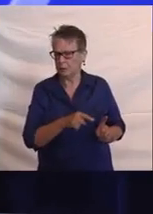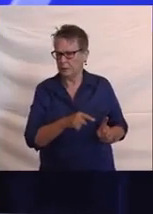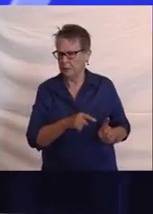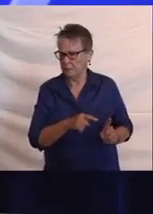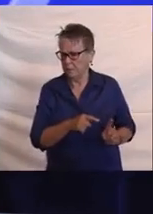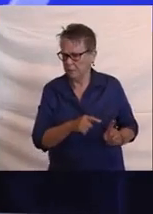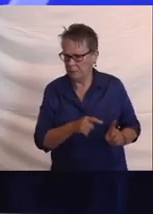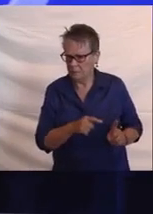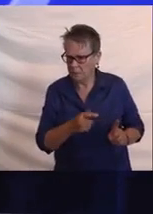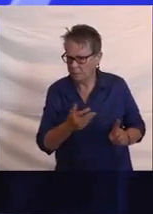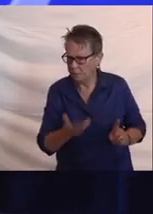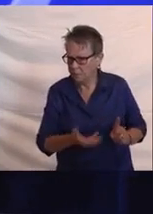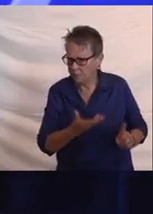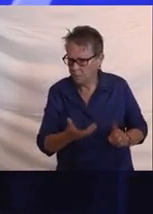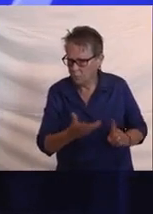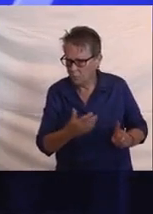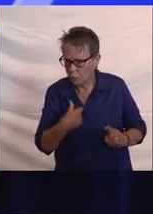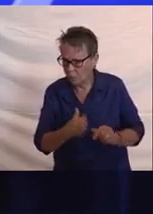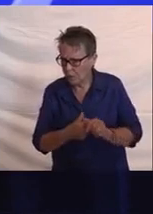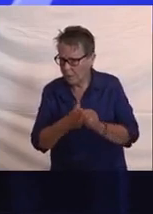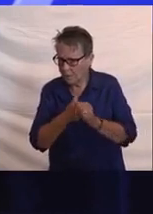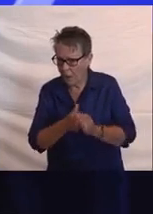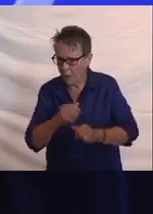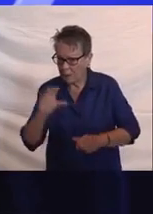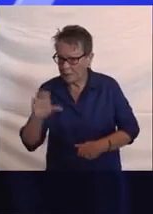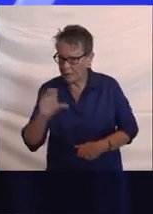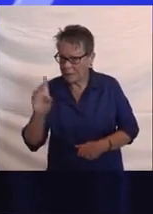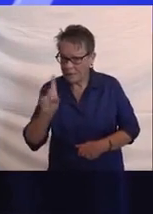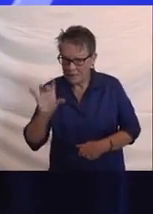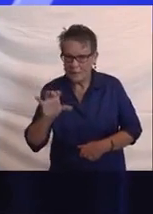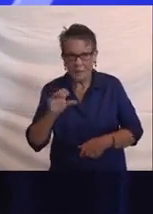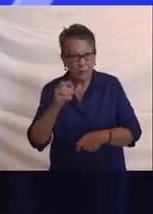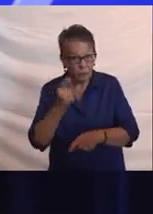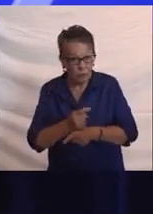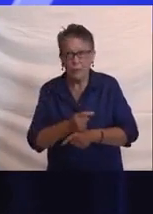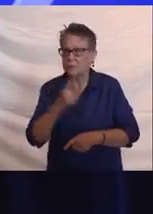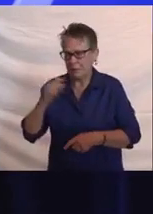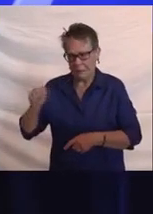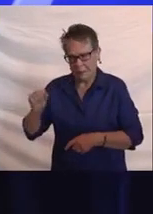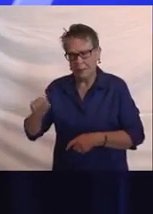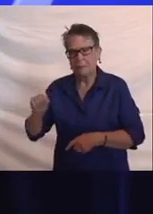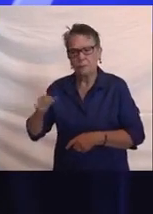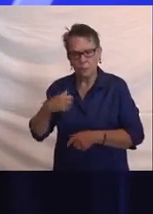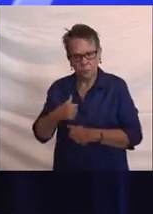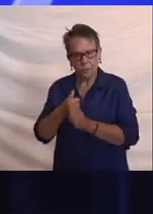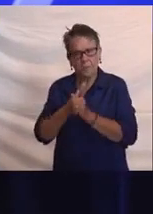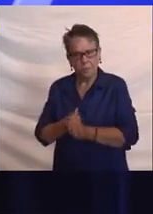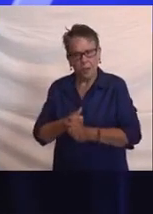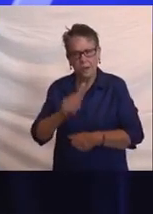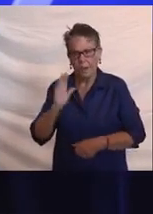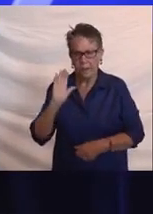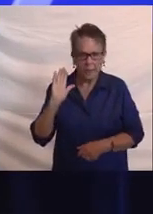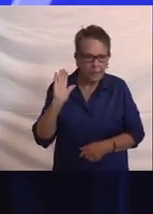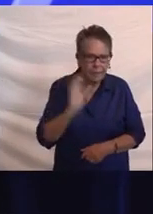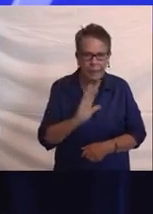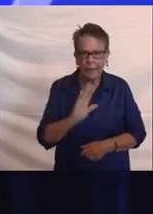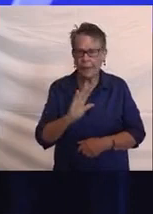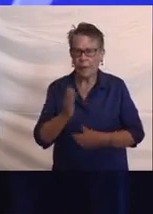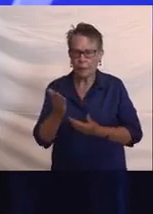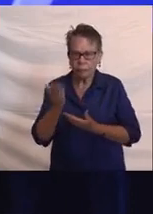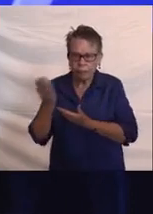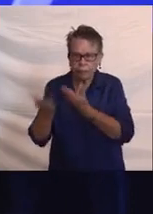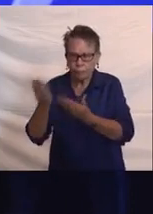the CDC's guidance on this. Yeah, we'll primarily take the CDC guidance. We're hoping it'll be more expansive, so it's not going to